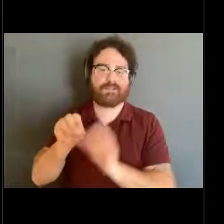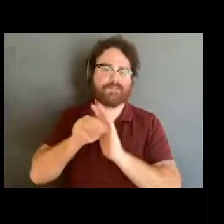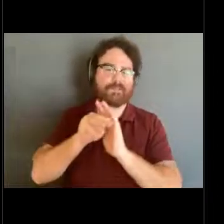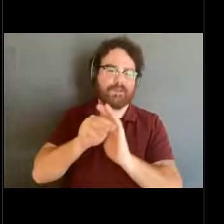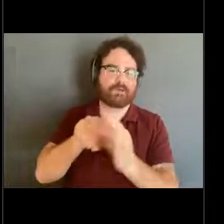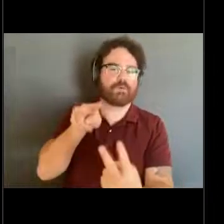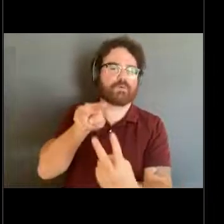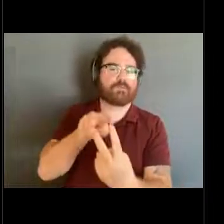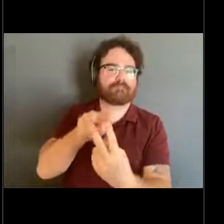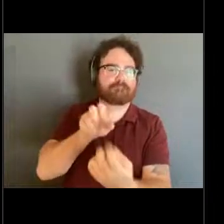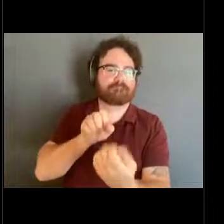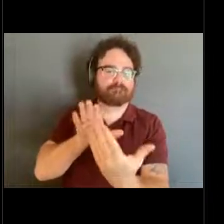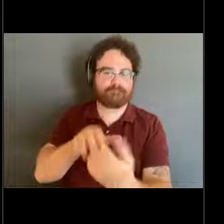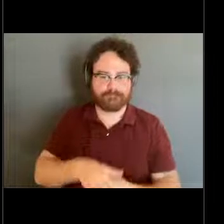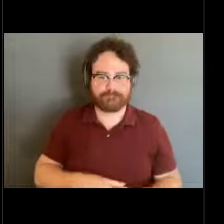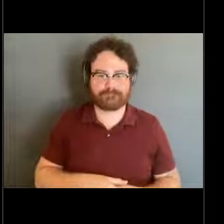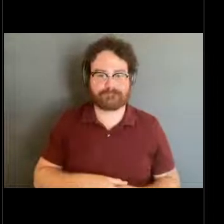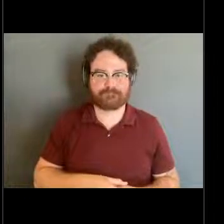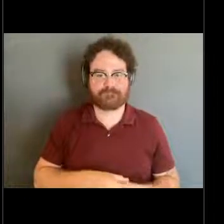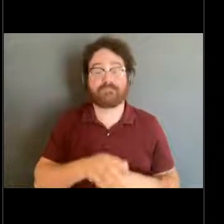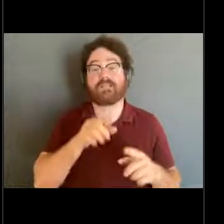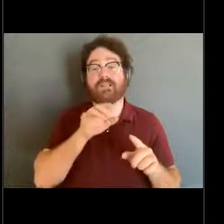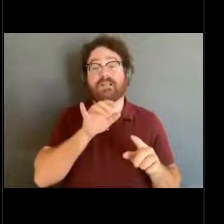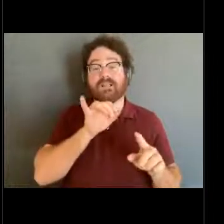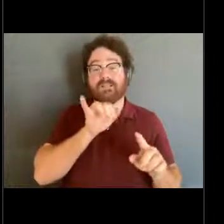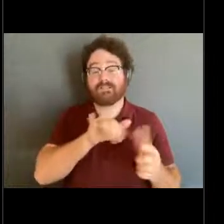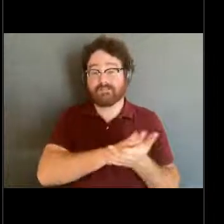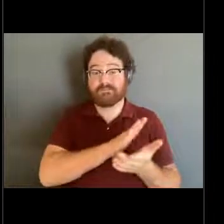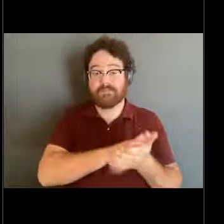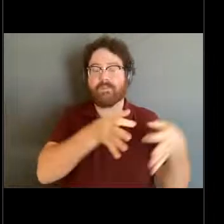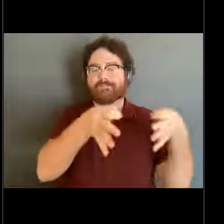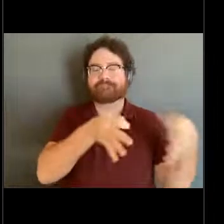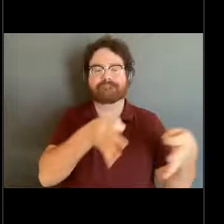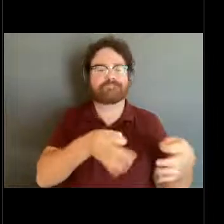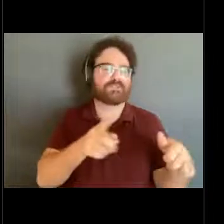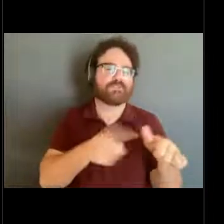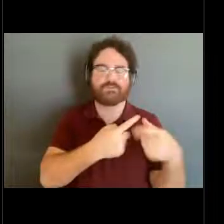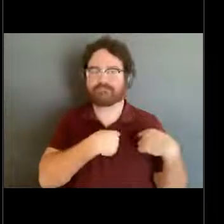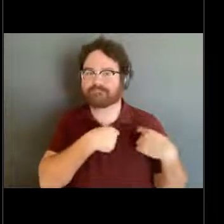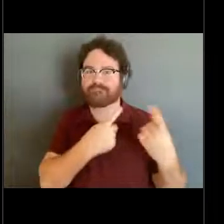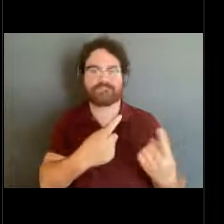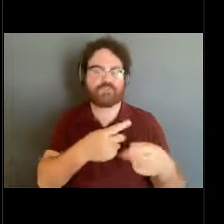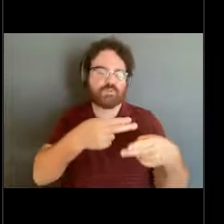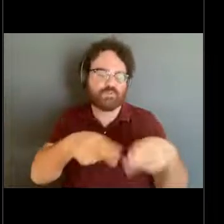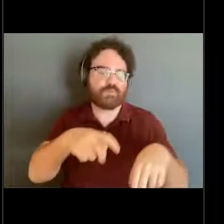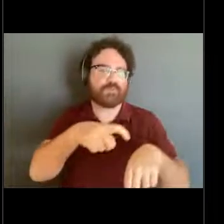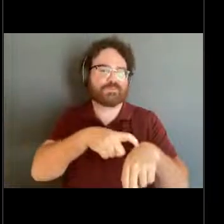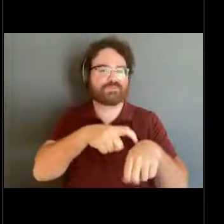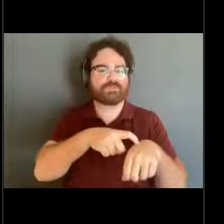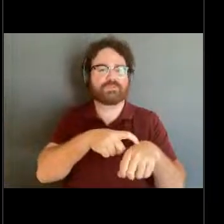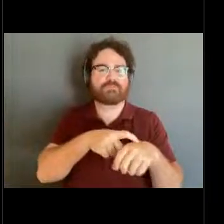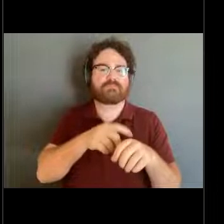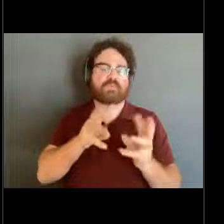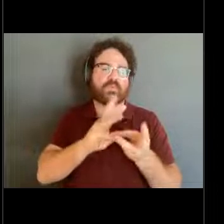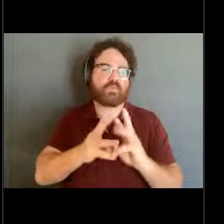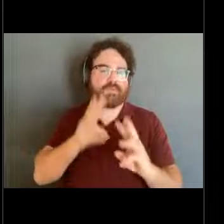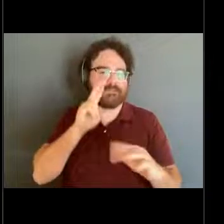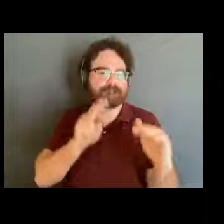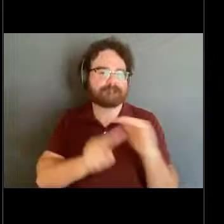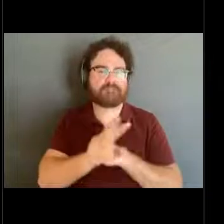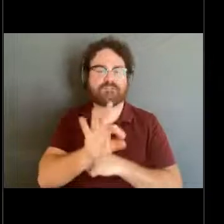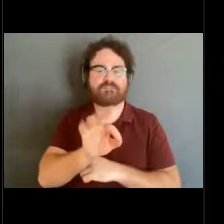Coupling Approach. It details the first ever short-term weather forecast coupling between an operational